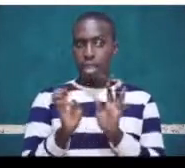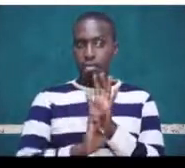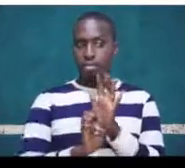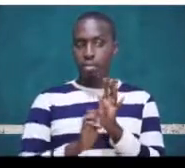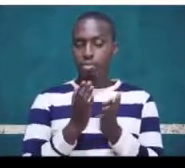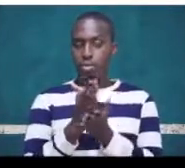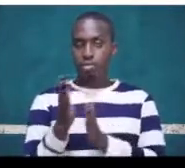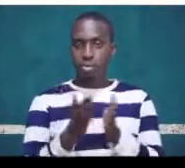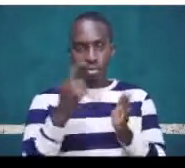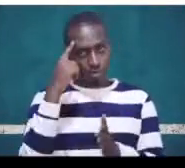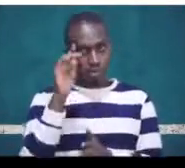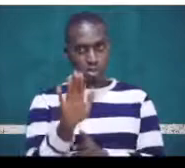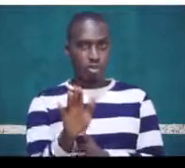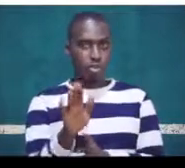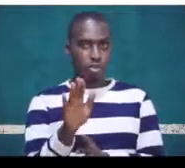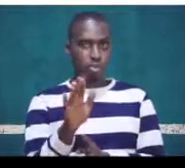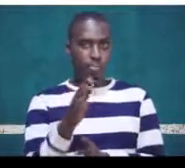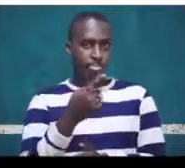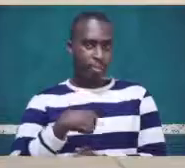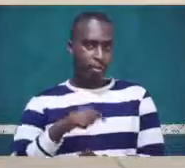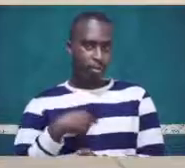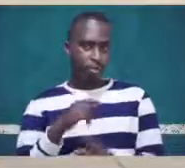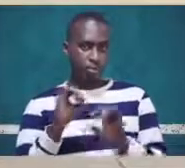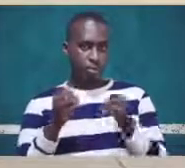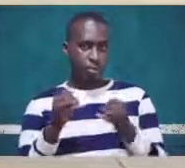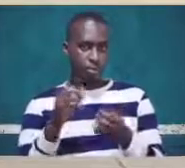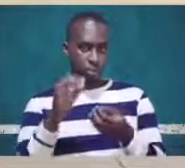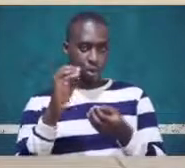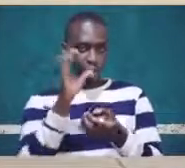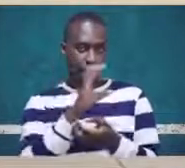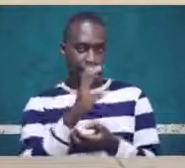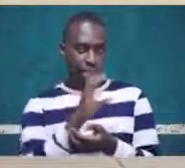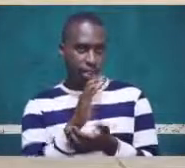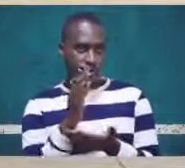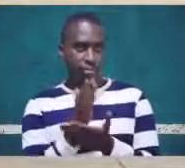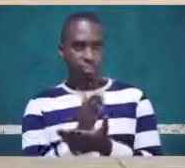have prepared for you, we will be trying to calculate what is VAT,